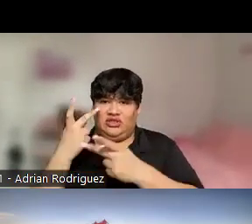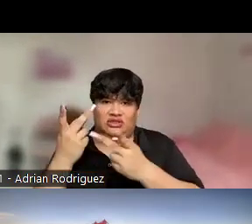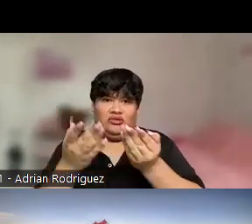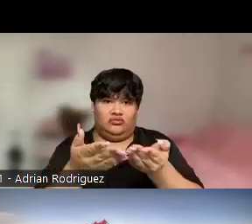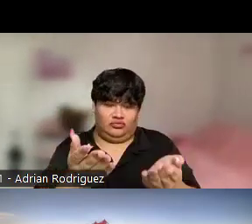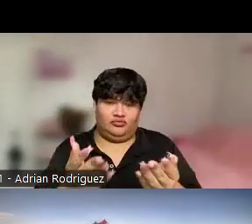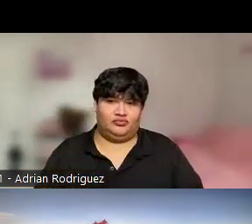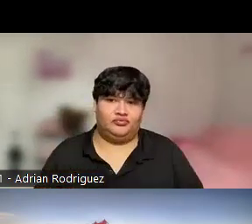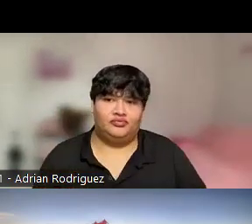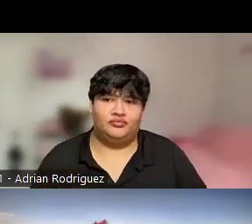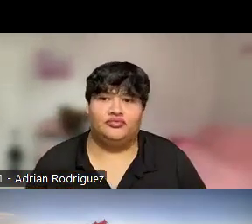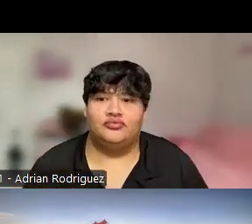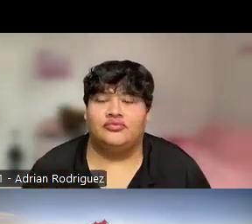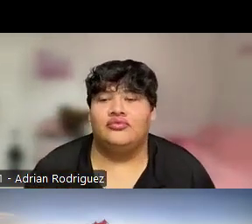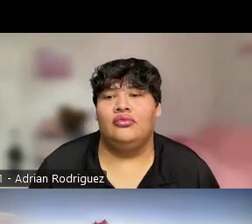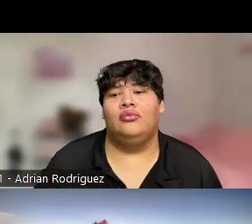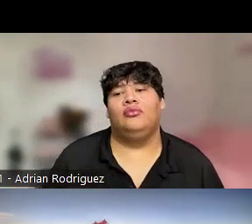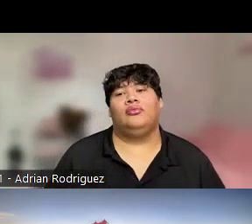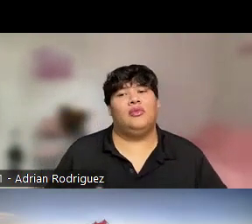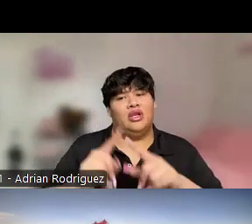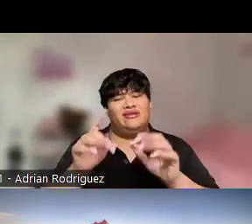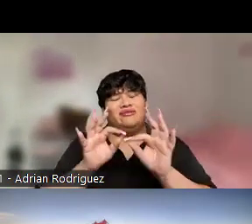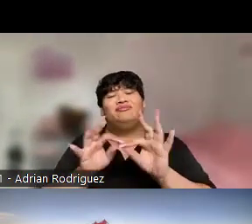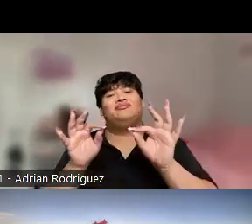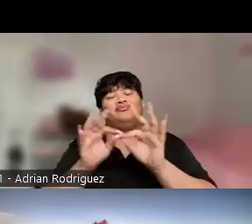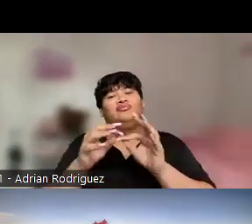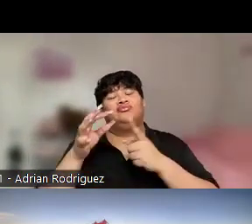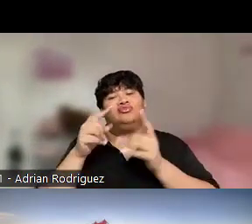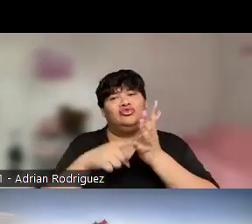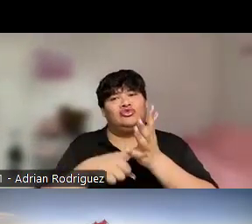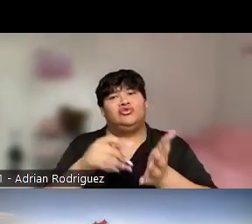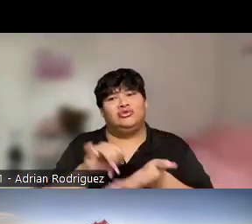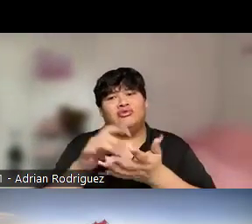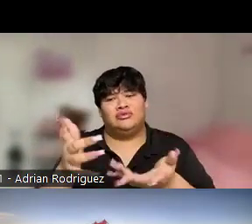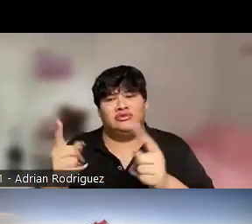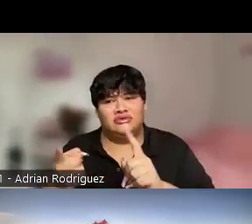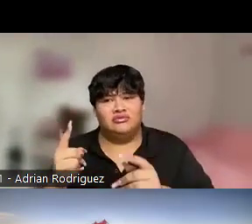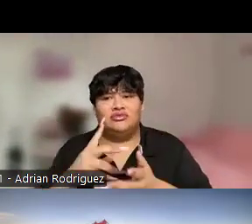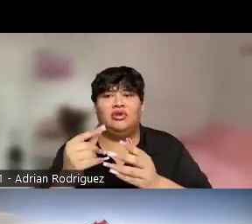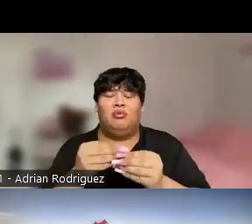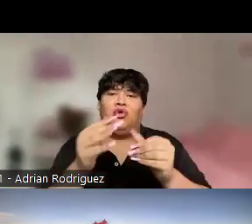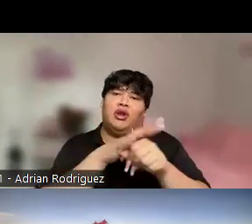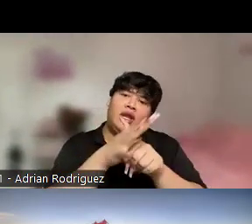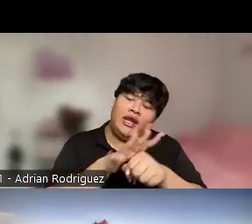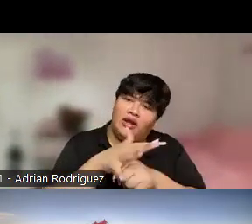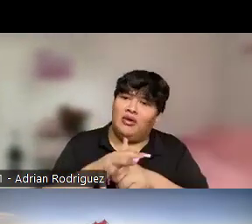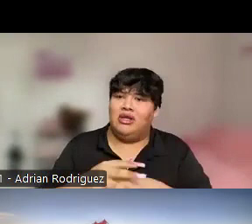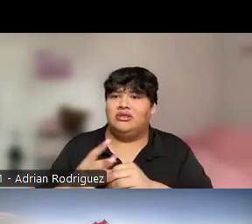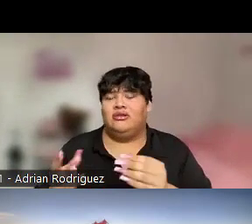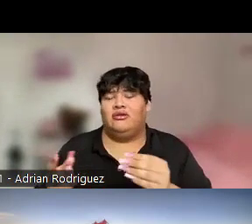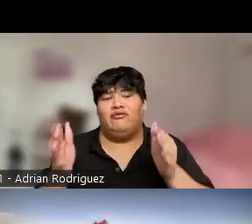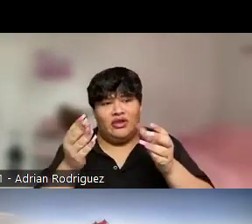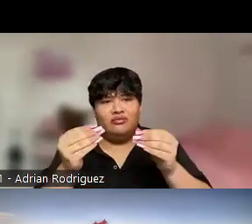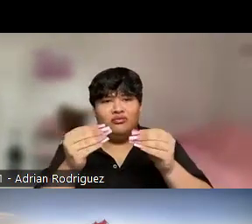to note is that this is undergirded by some of the demographic shifts that we see. And we know rural areas face